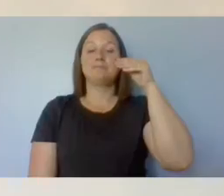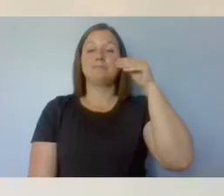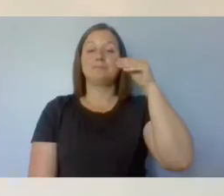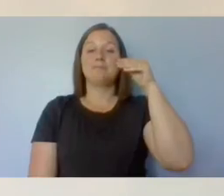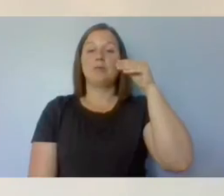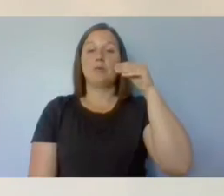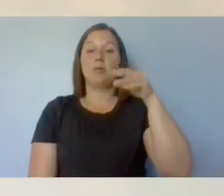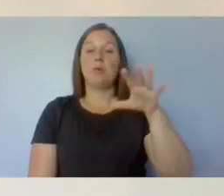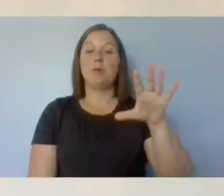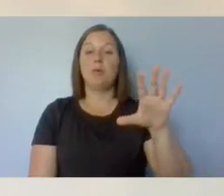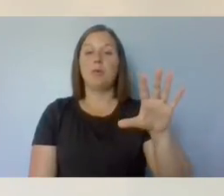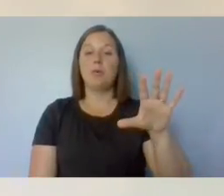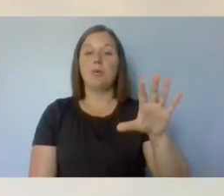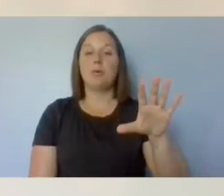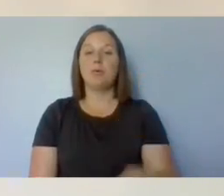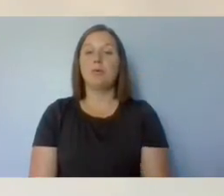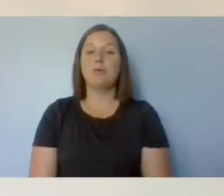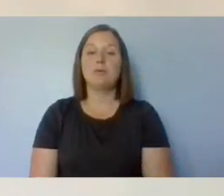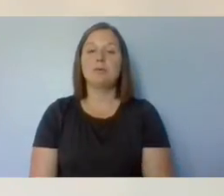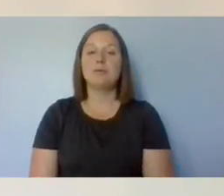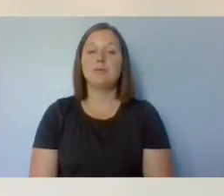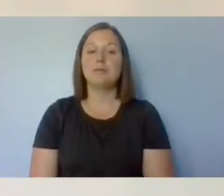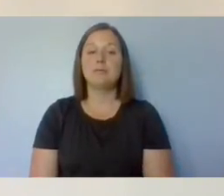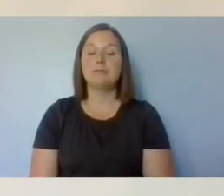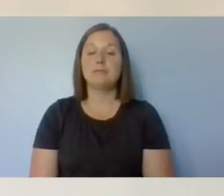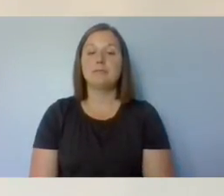And breathe out.